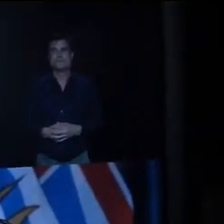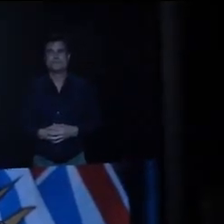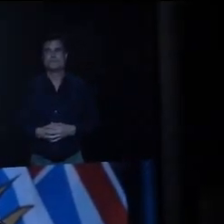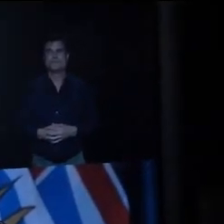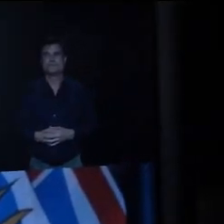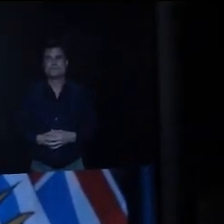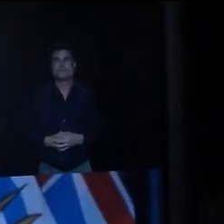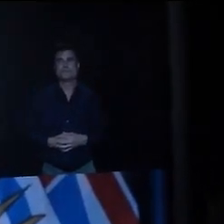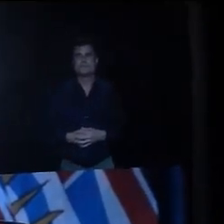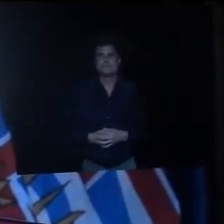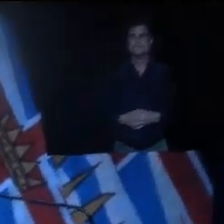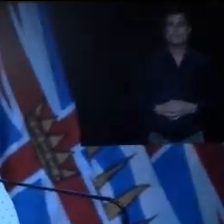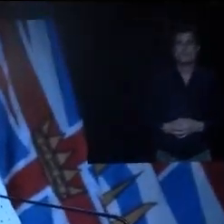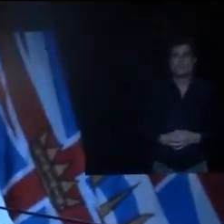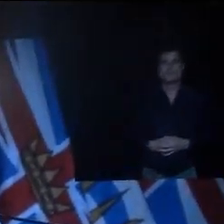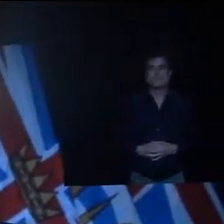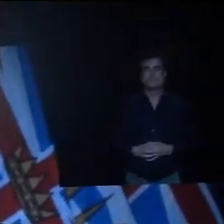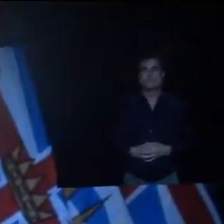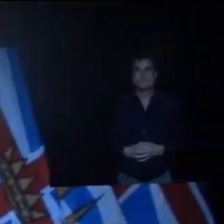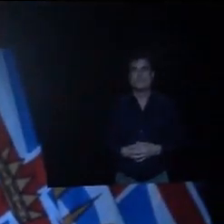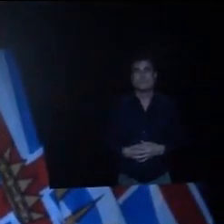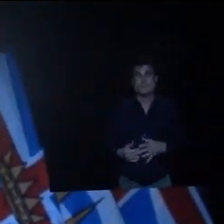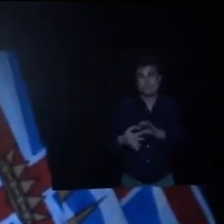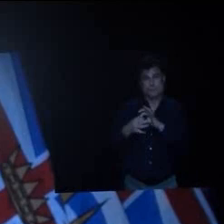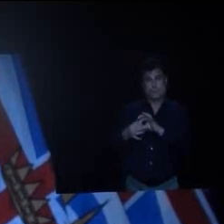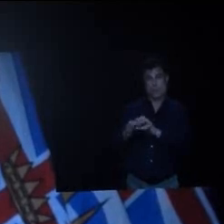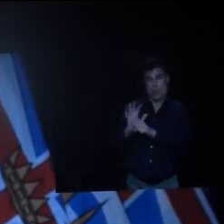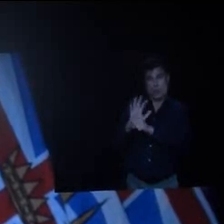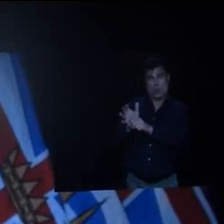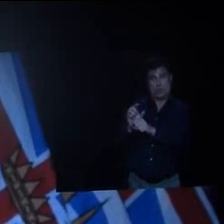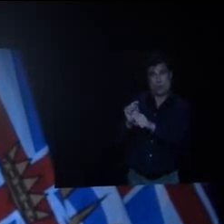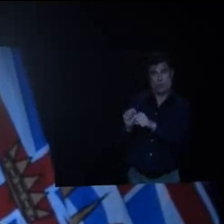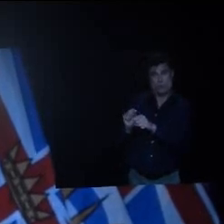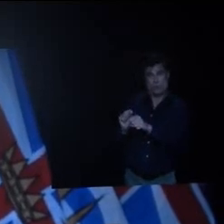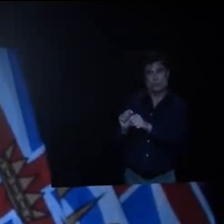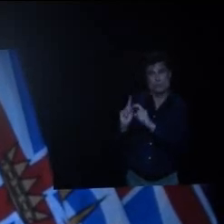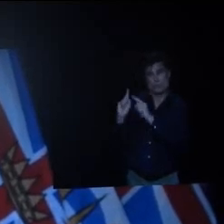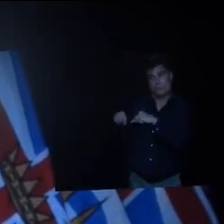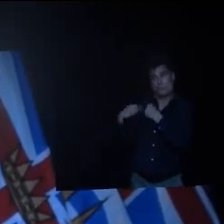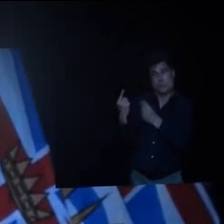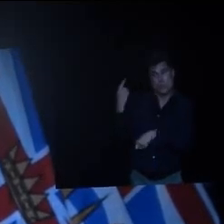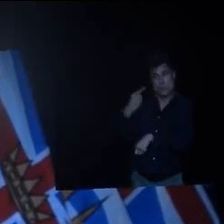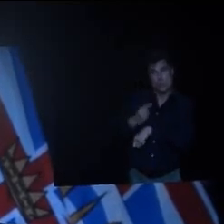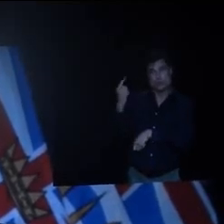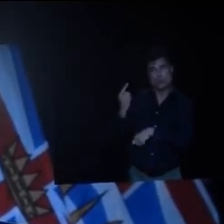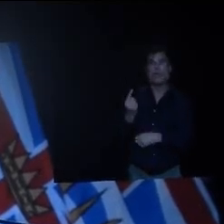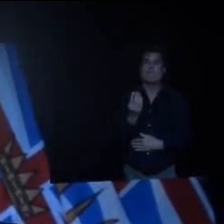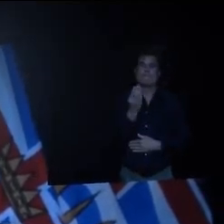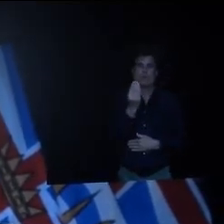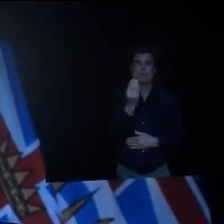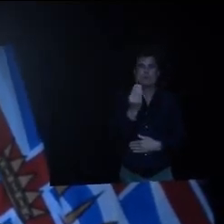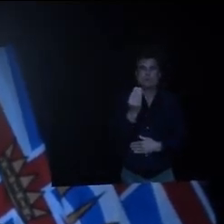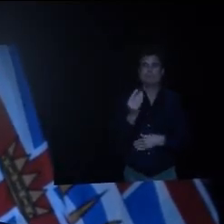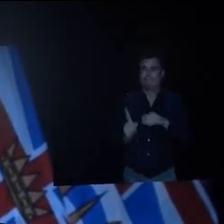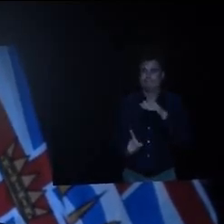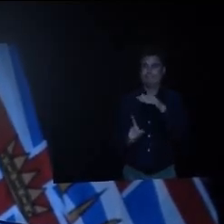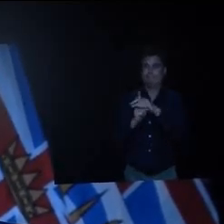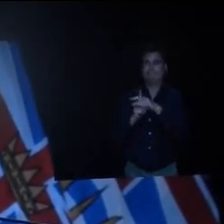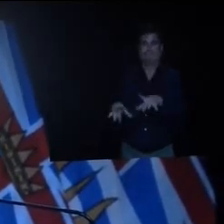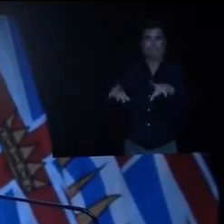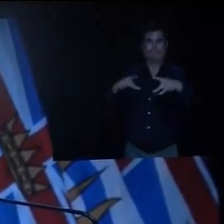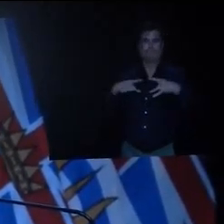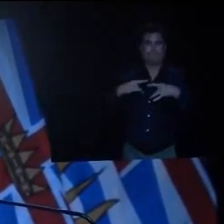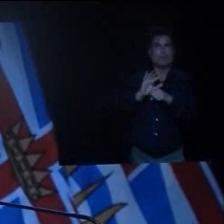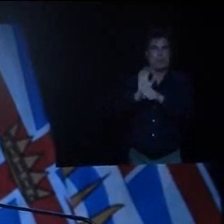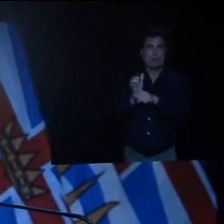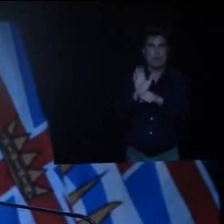Look how nonchalant she is. In update today, we have 14 new people who have tested positive for